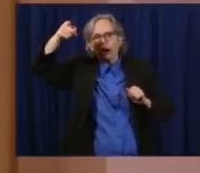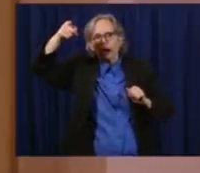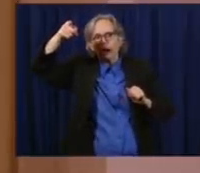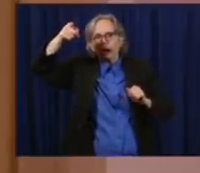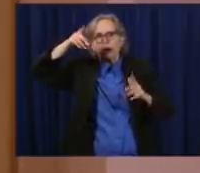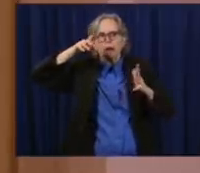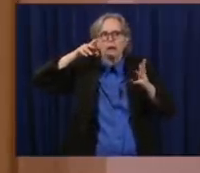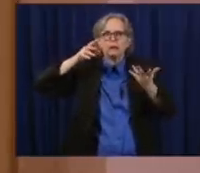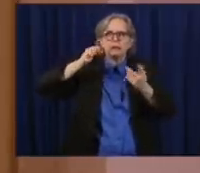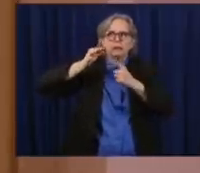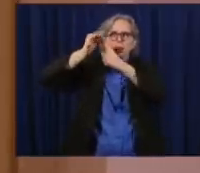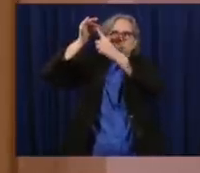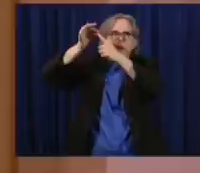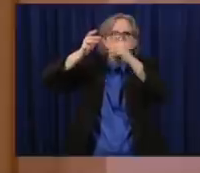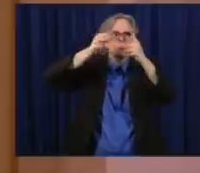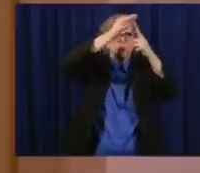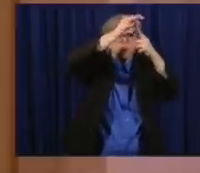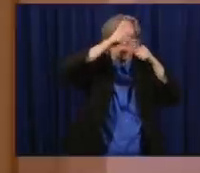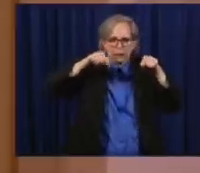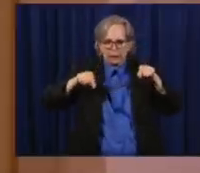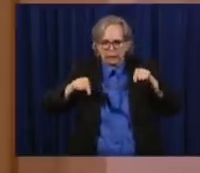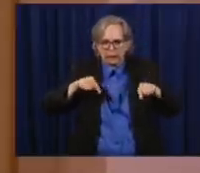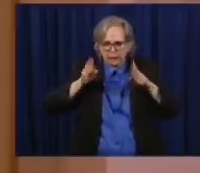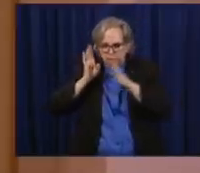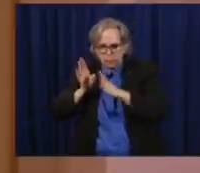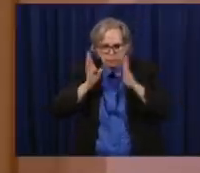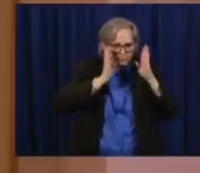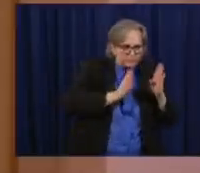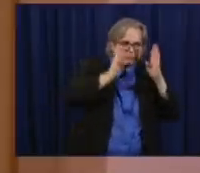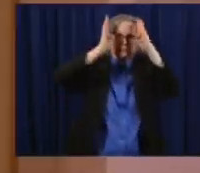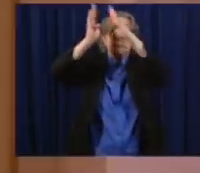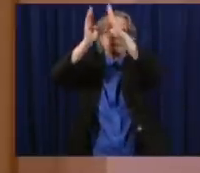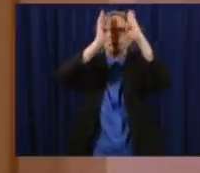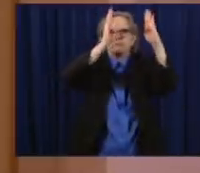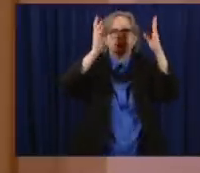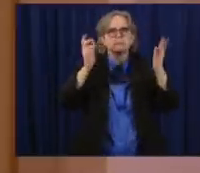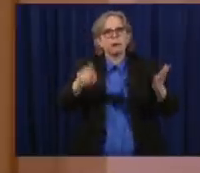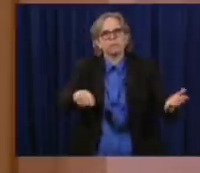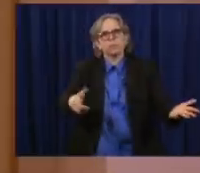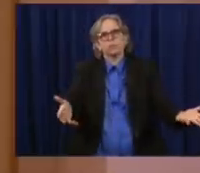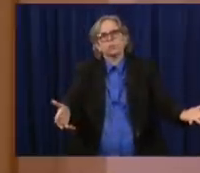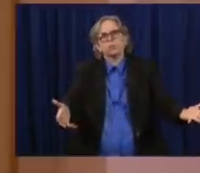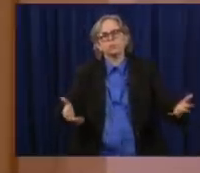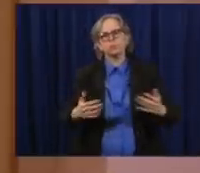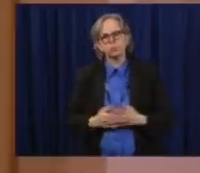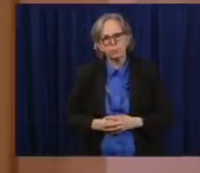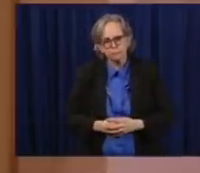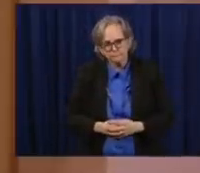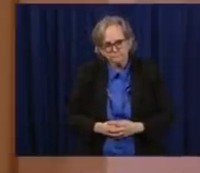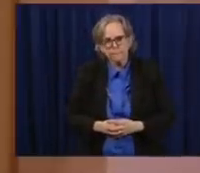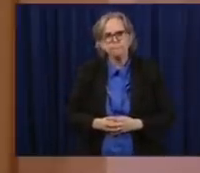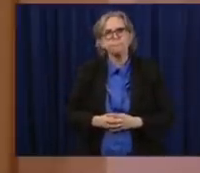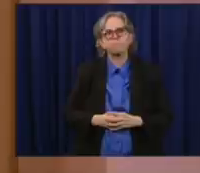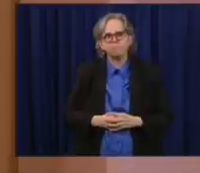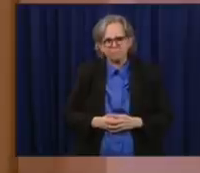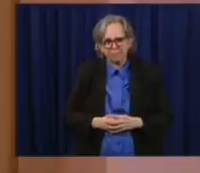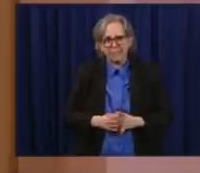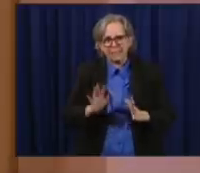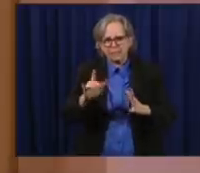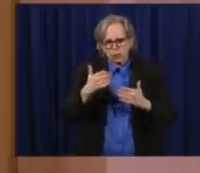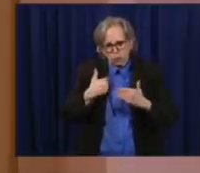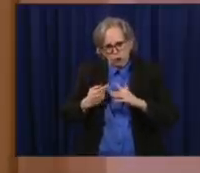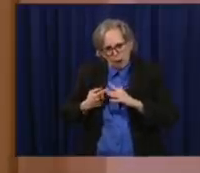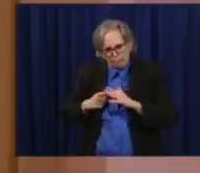that need to go into the mix to develop the strategy. And it will, and it's being developed, and it will be unveiled